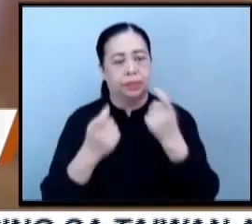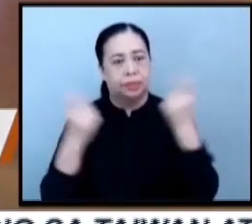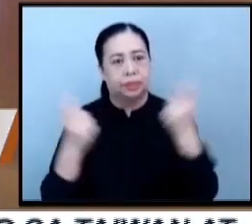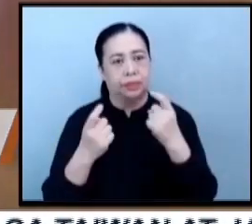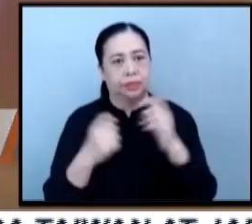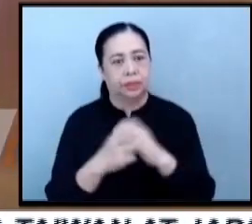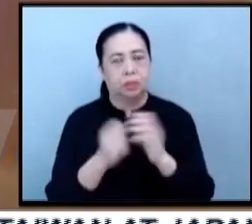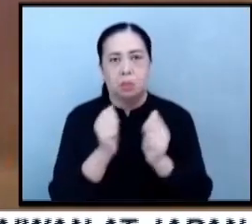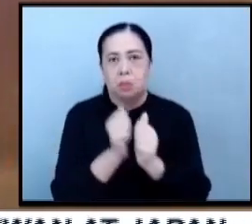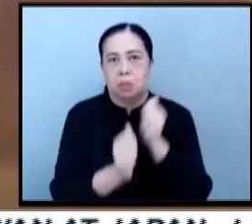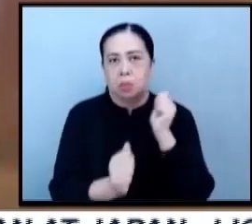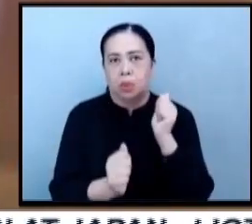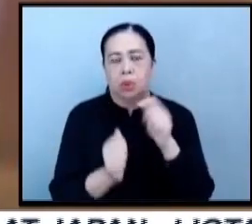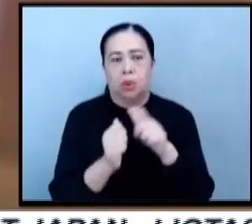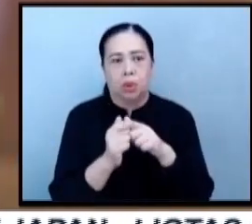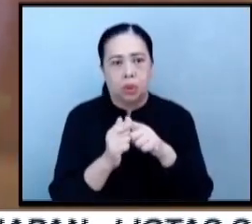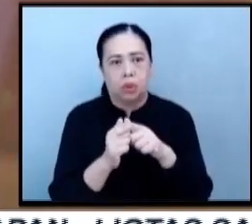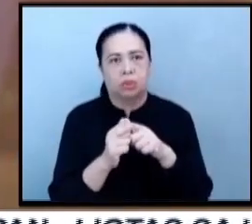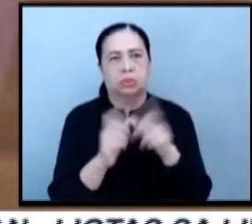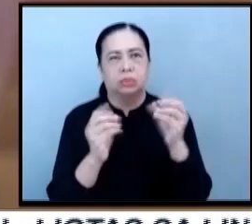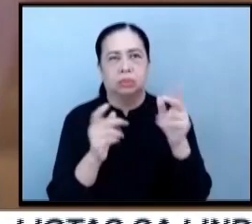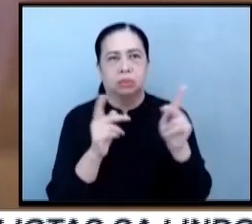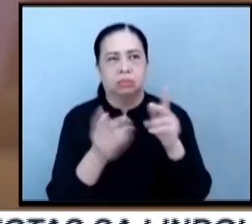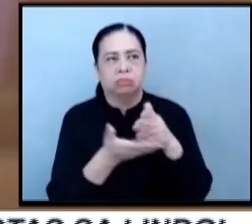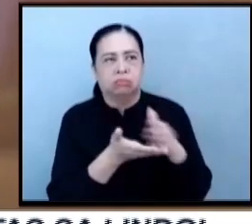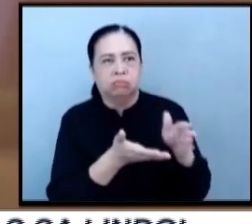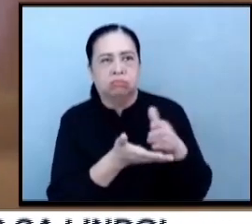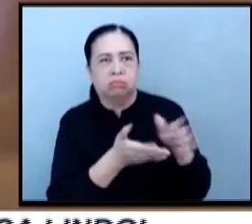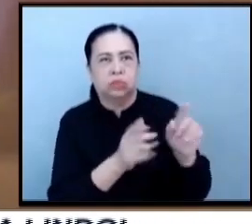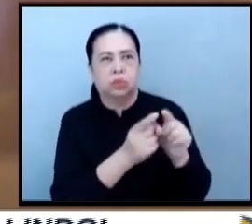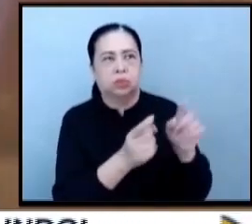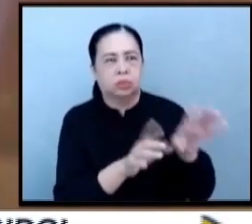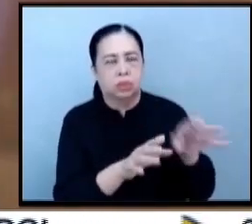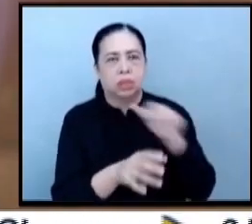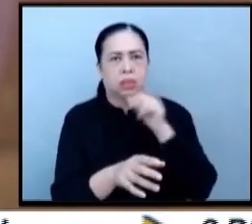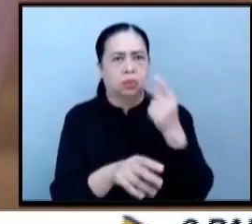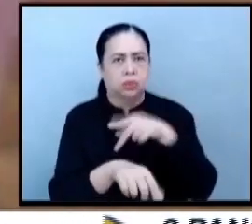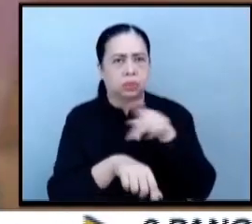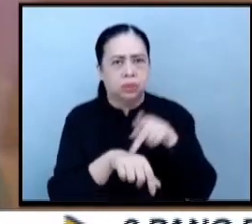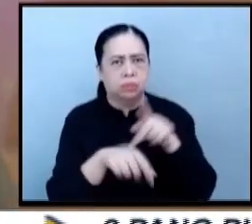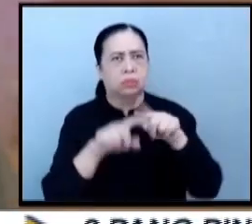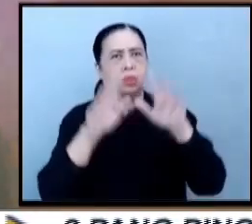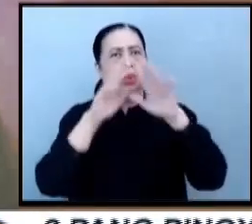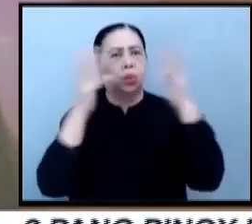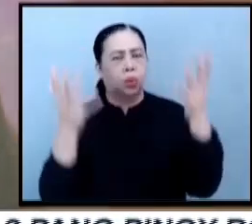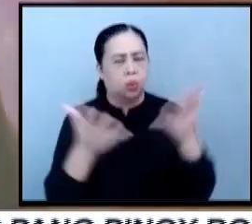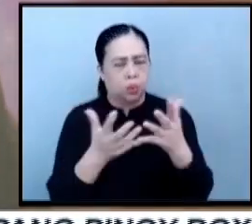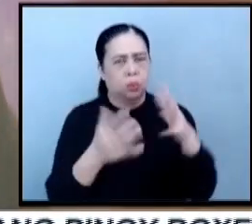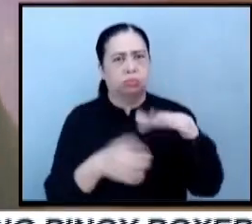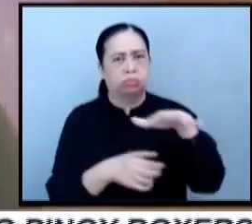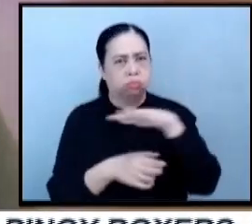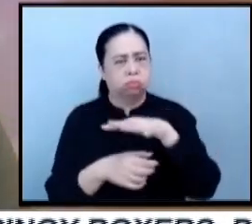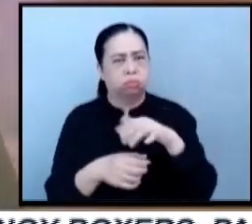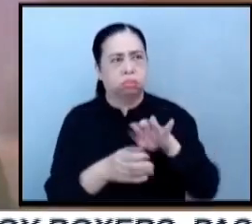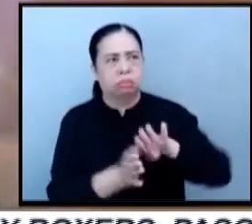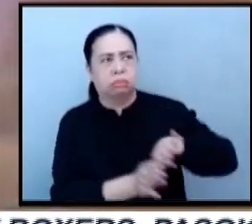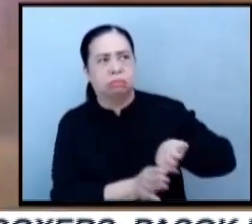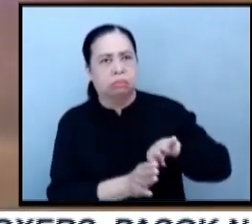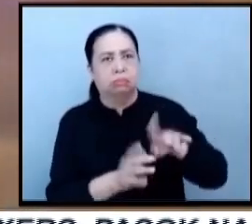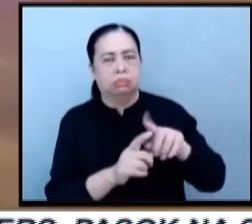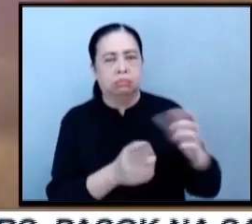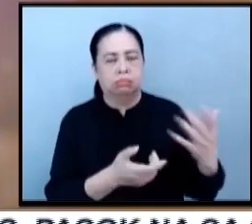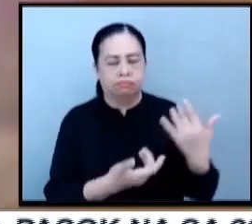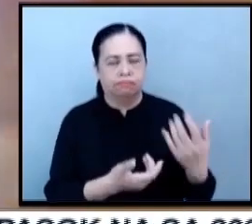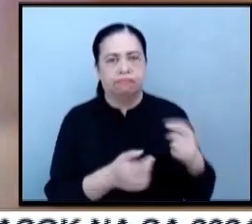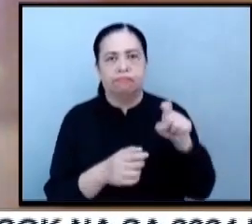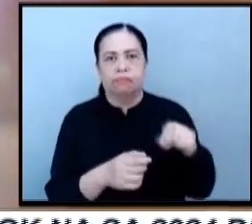most disenfranchised demographics, not just in the Philippines but in the rest of the world as well. We all know the